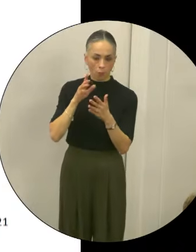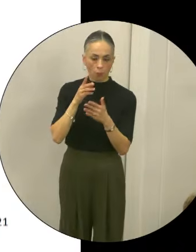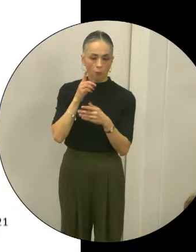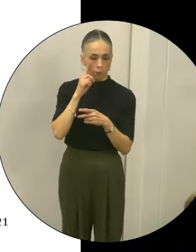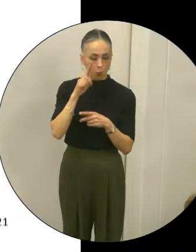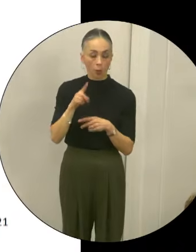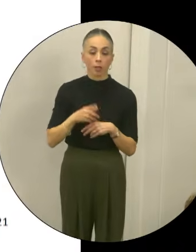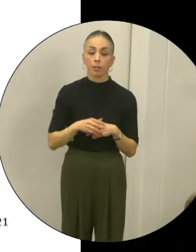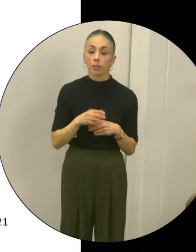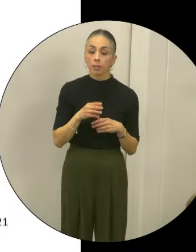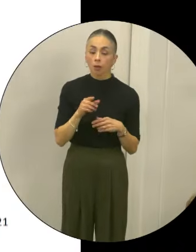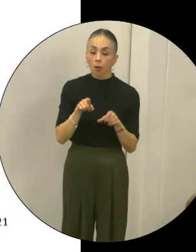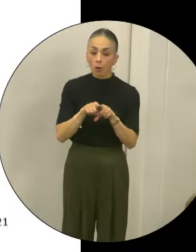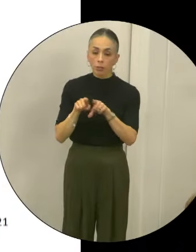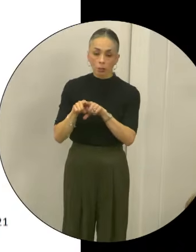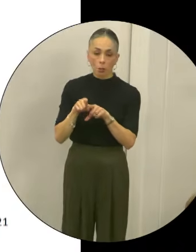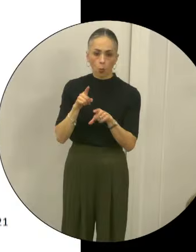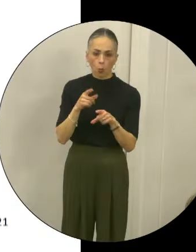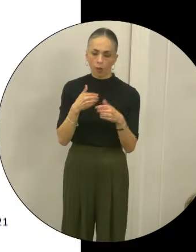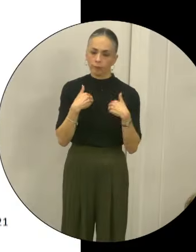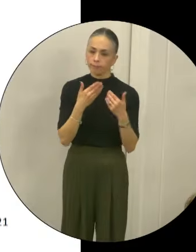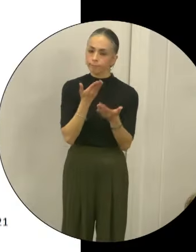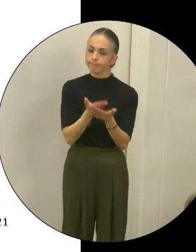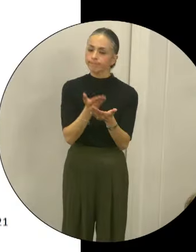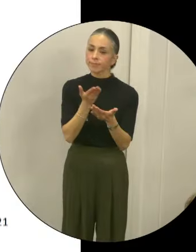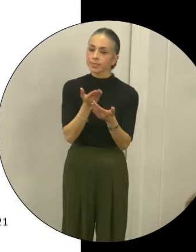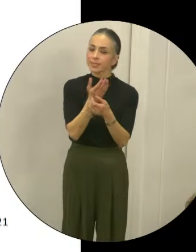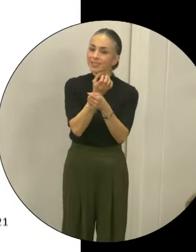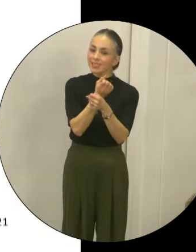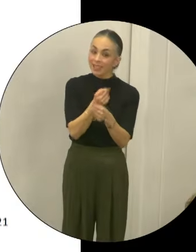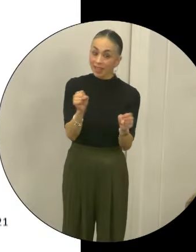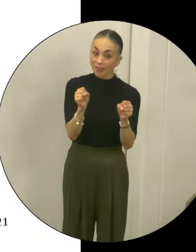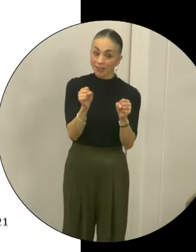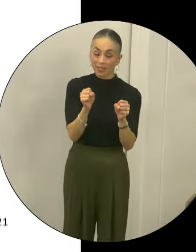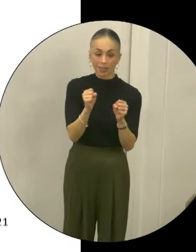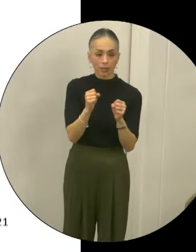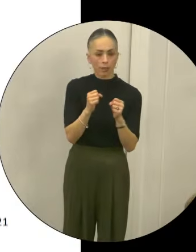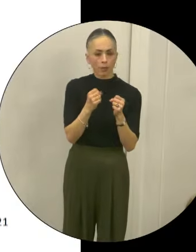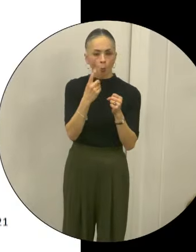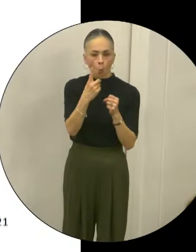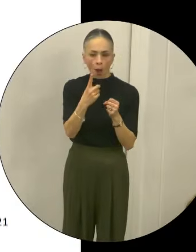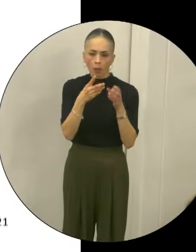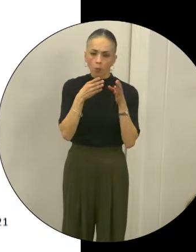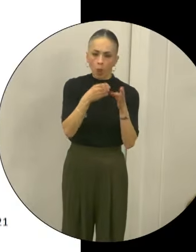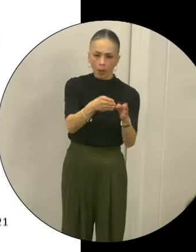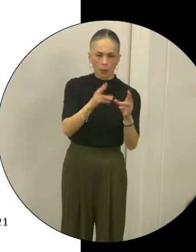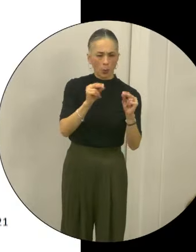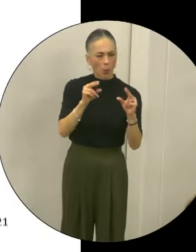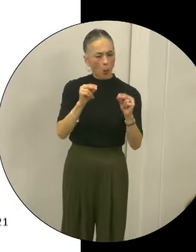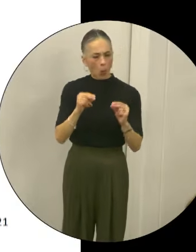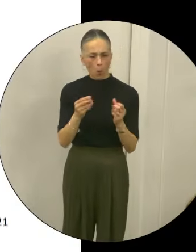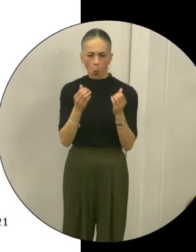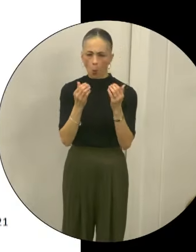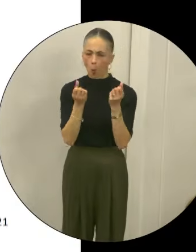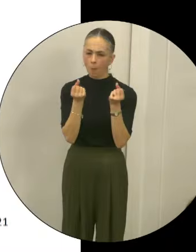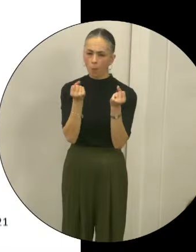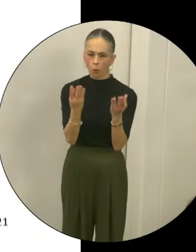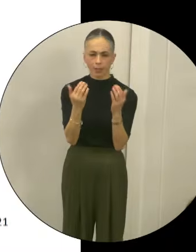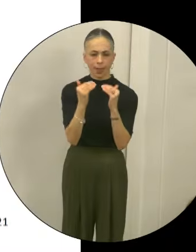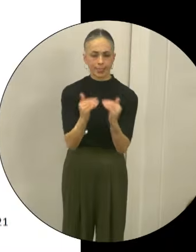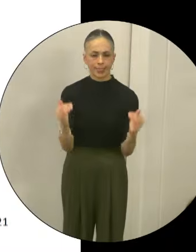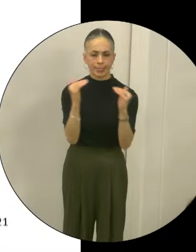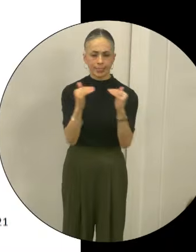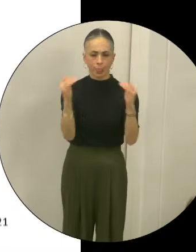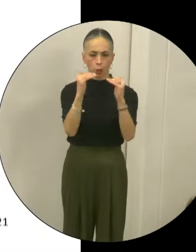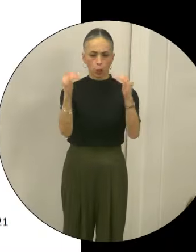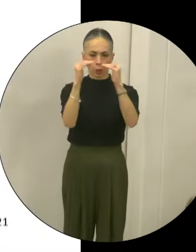have reaffirmed that safety is not a single measure, but a multi-tiered ecosystem. So our approach